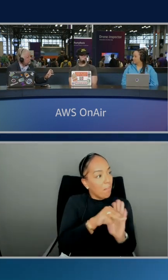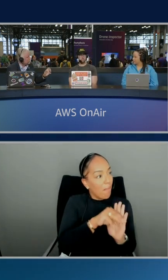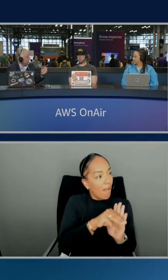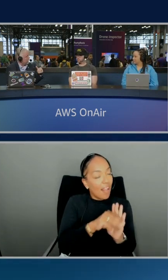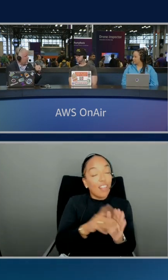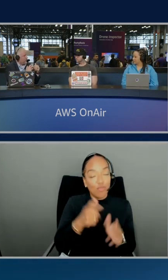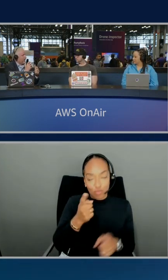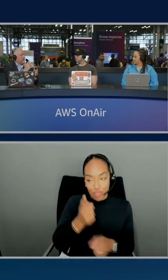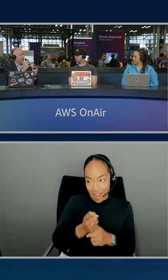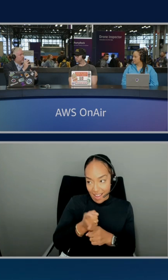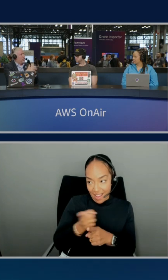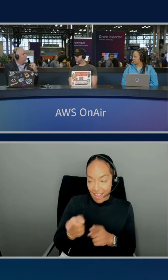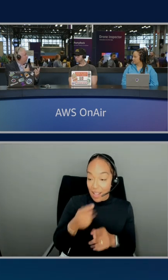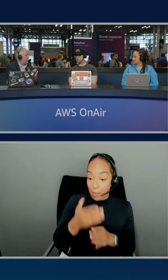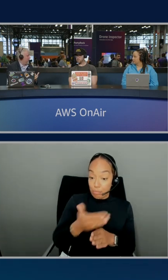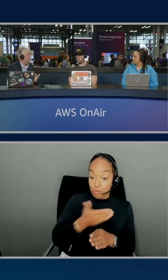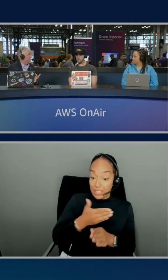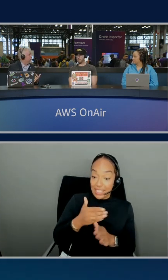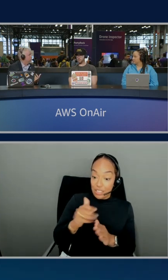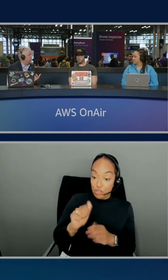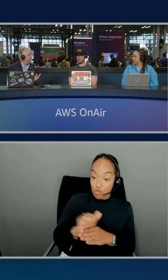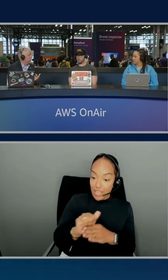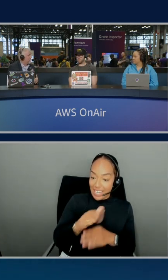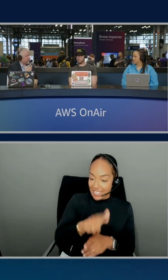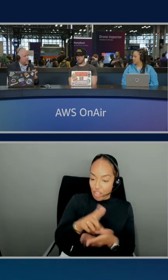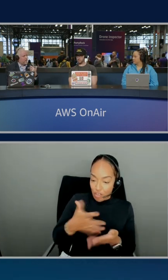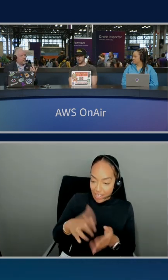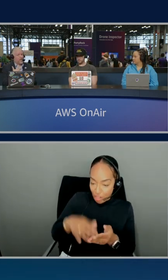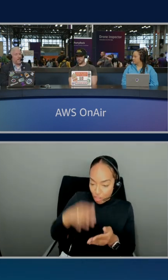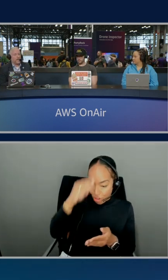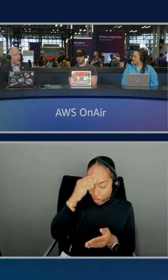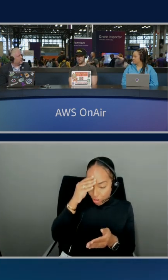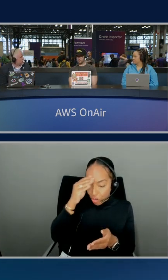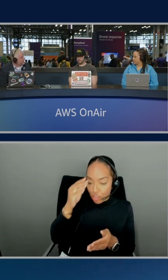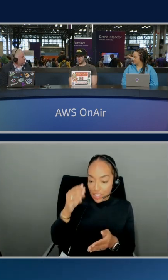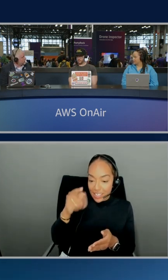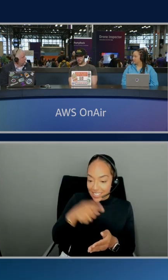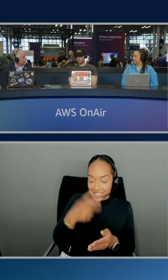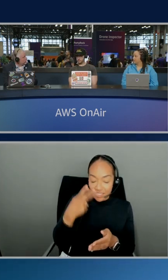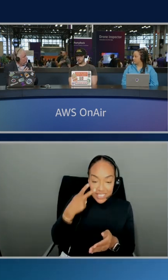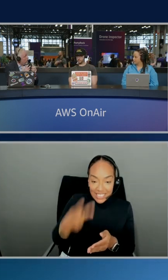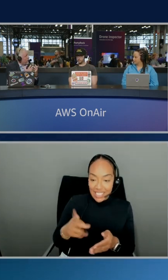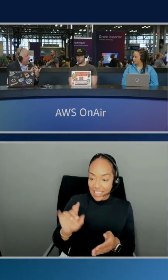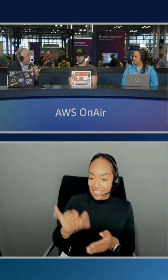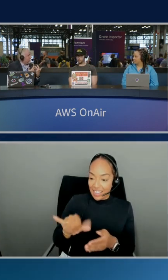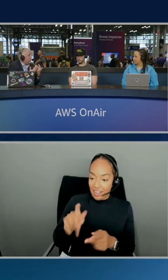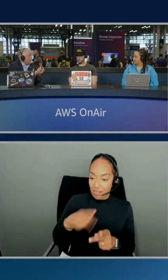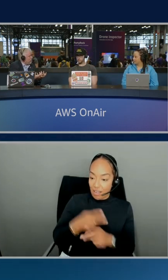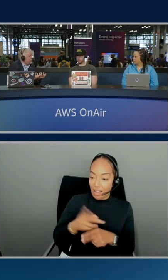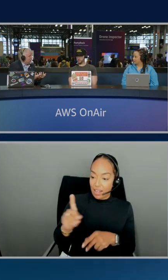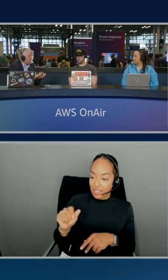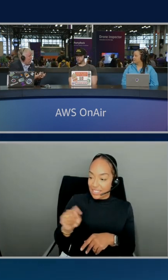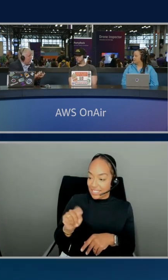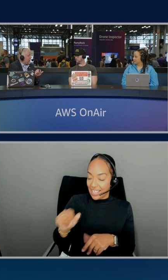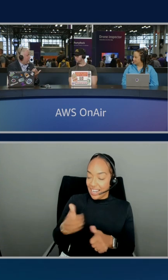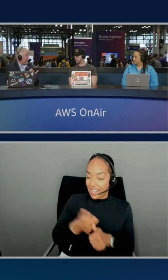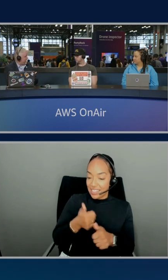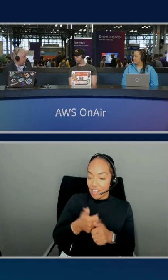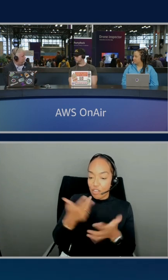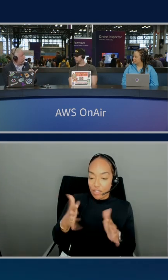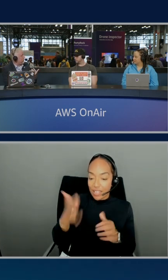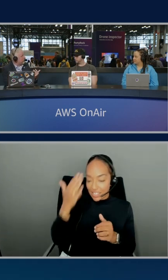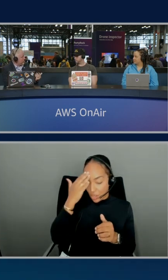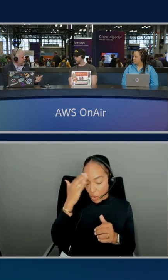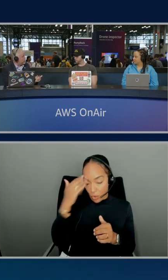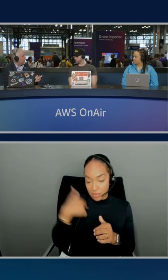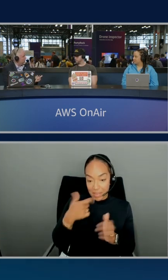pre-training, that it's learned the language, it's seen data like this, so it knows when I'm